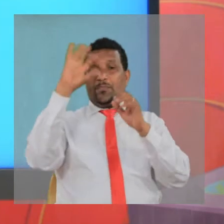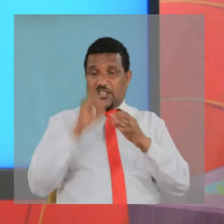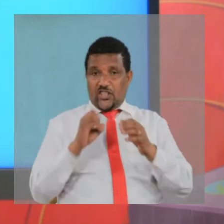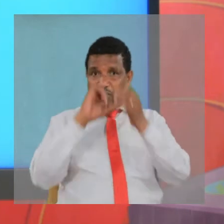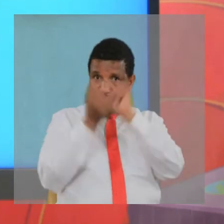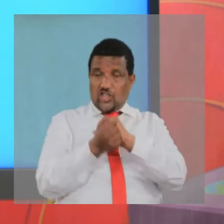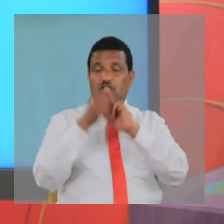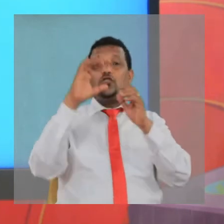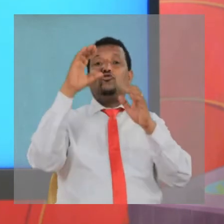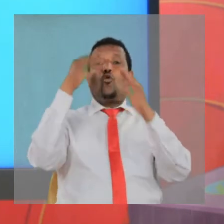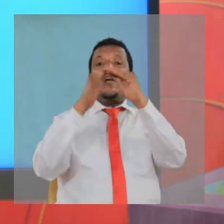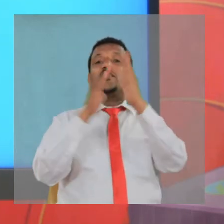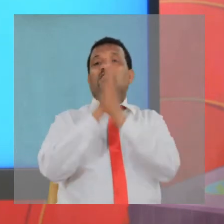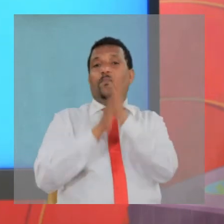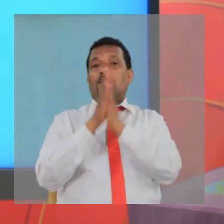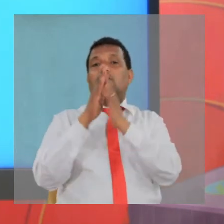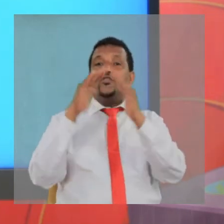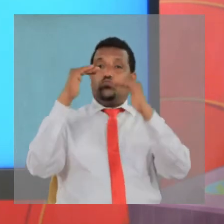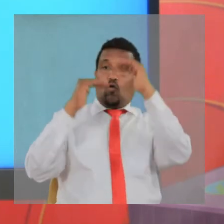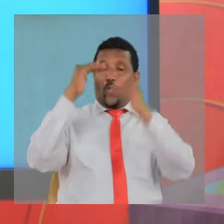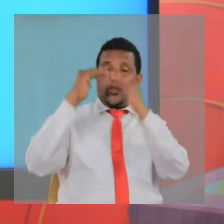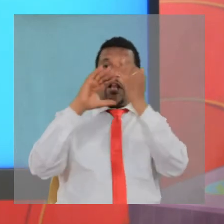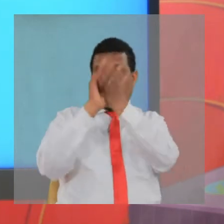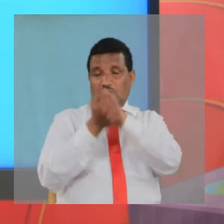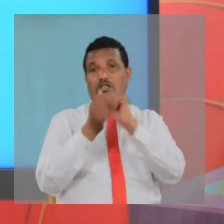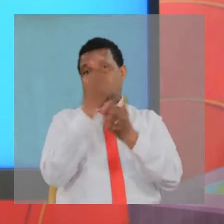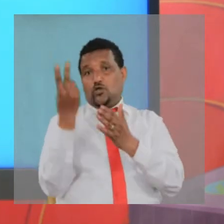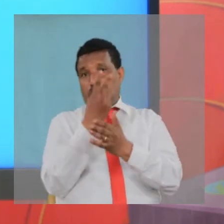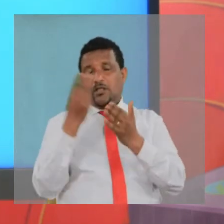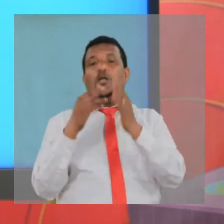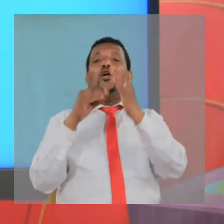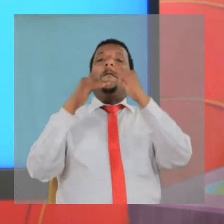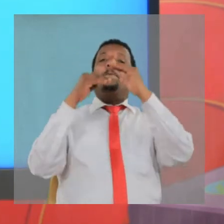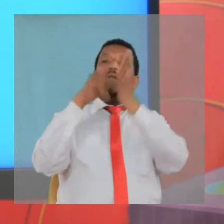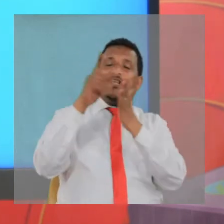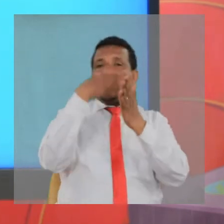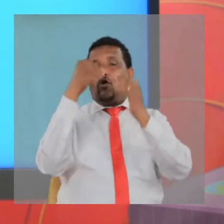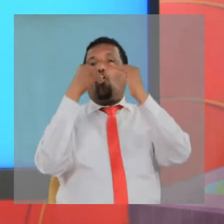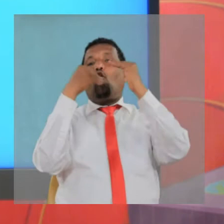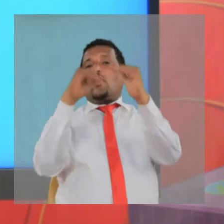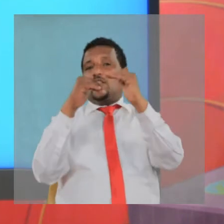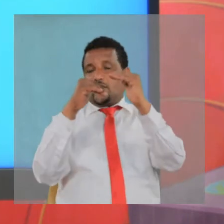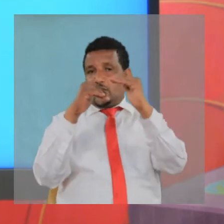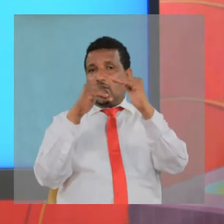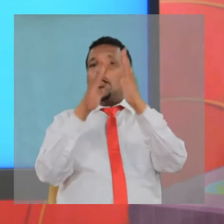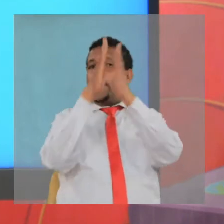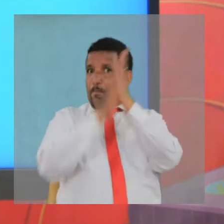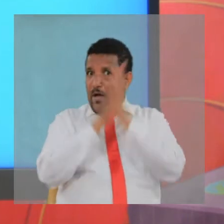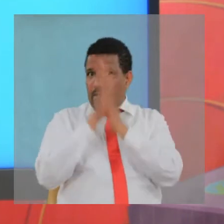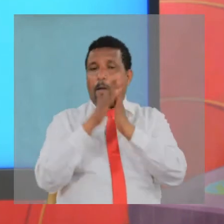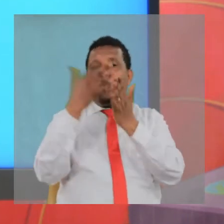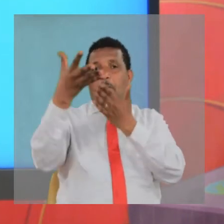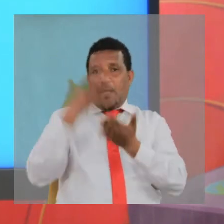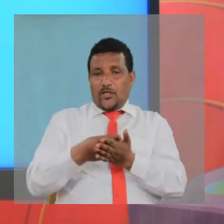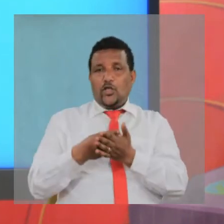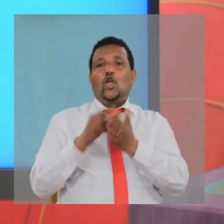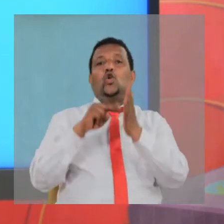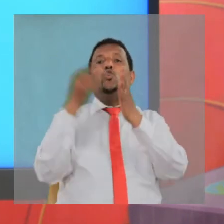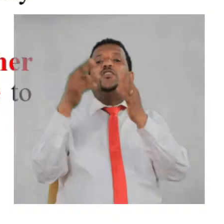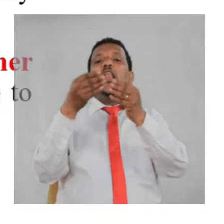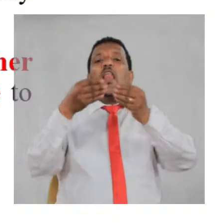That means if there is proportional change between price and quantity demanded, then the buyer is said to be unit